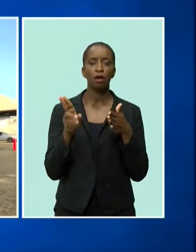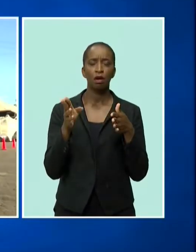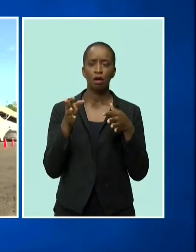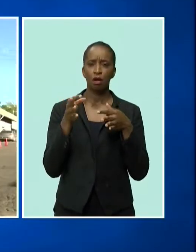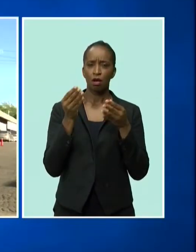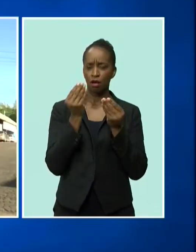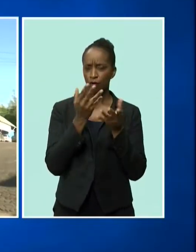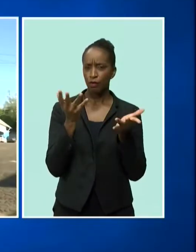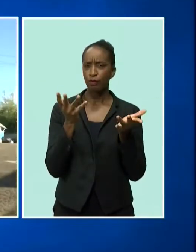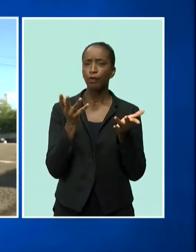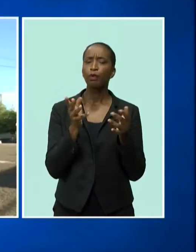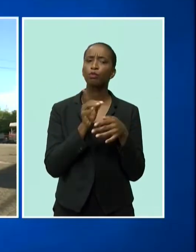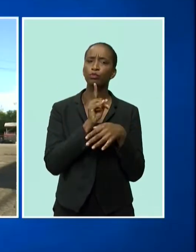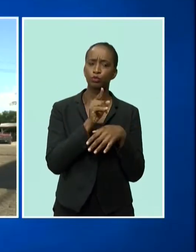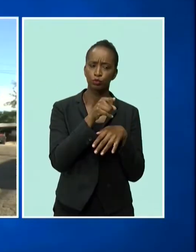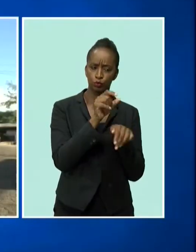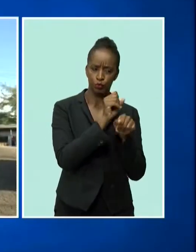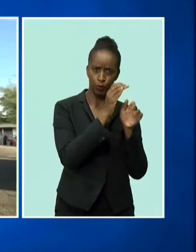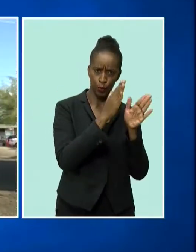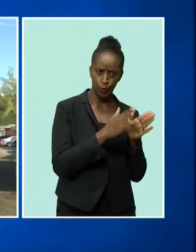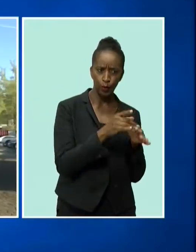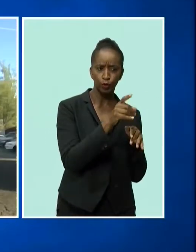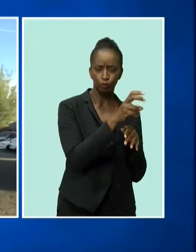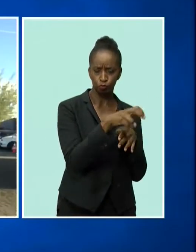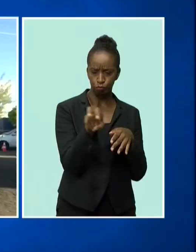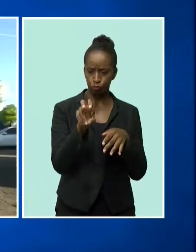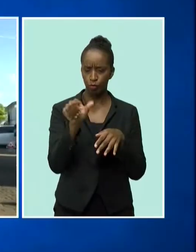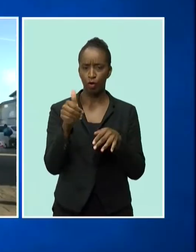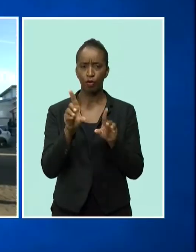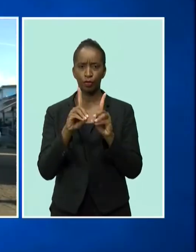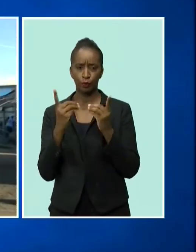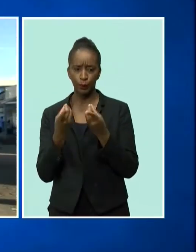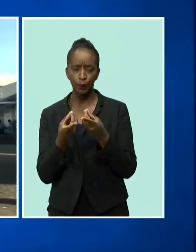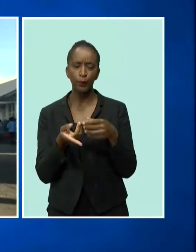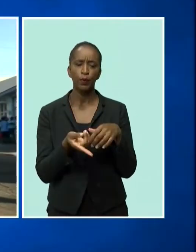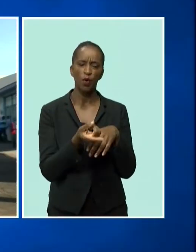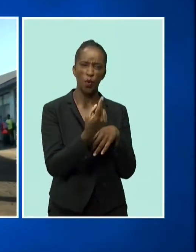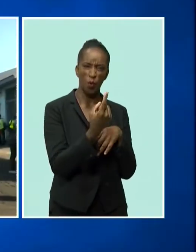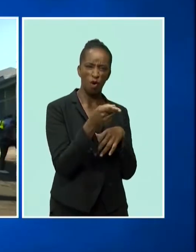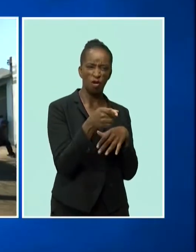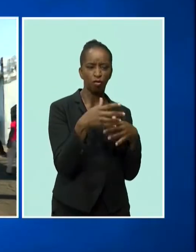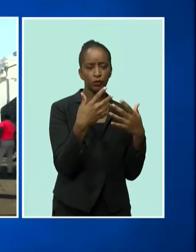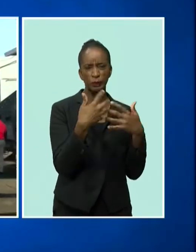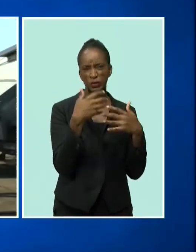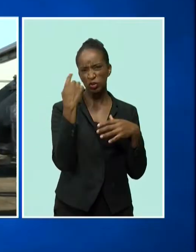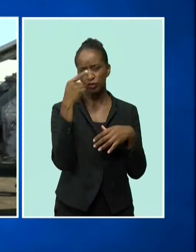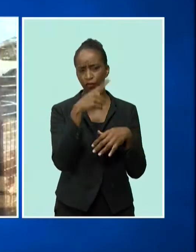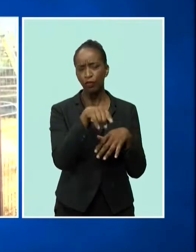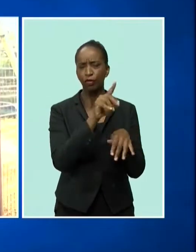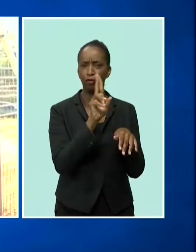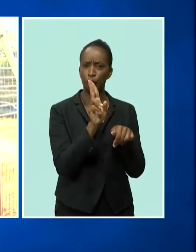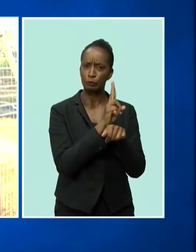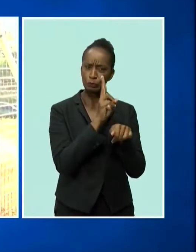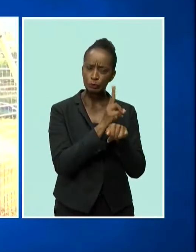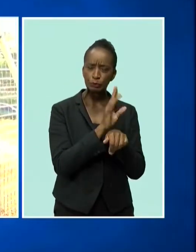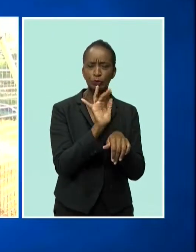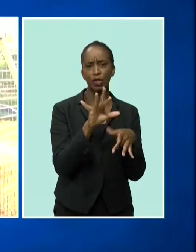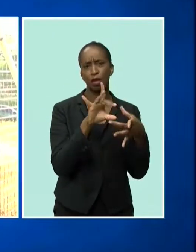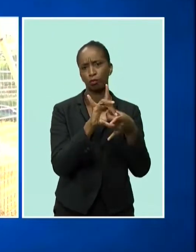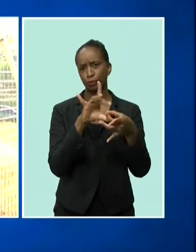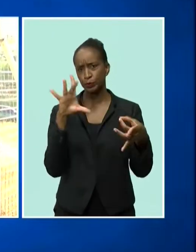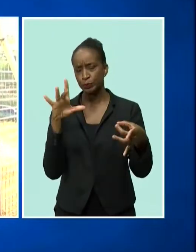indeed a transfer and the removal of an appliance. He told CBC some of the other unresolved matters are hazard pay, washing